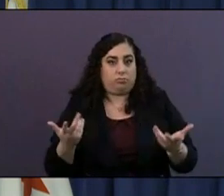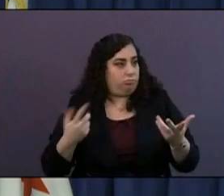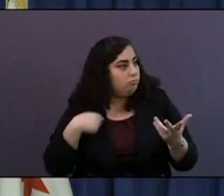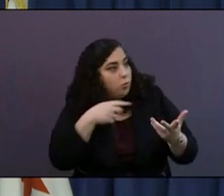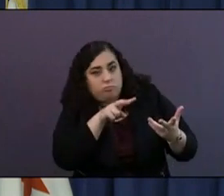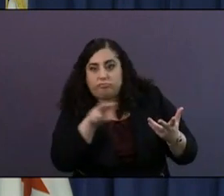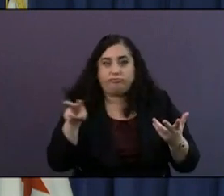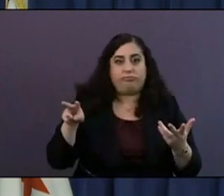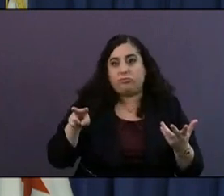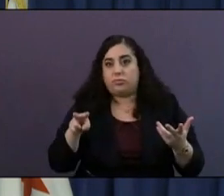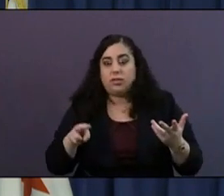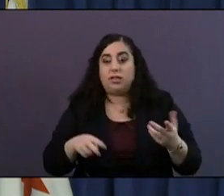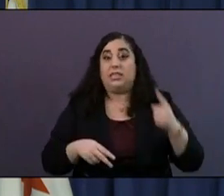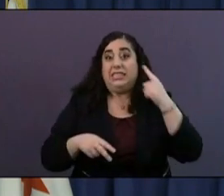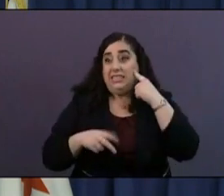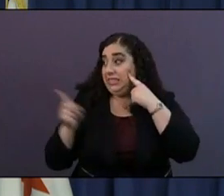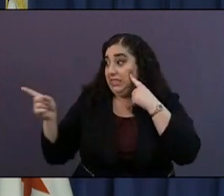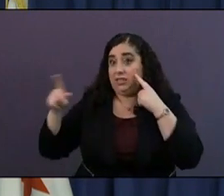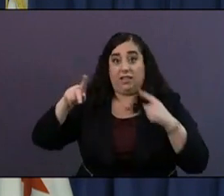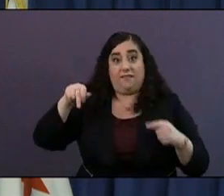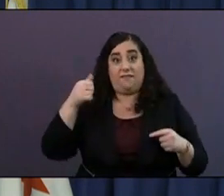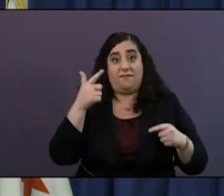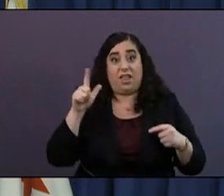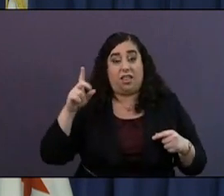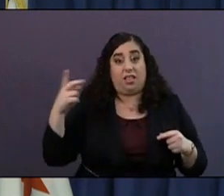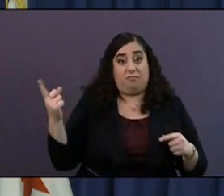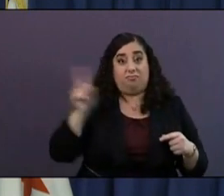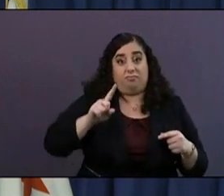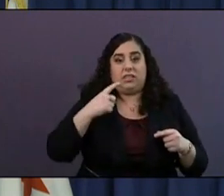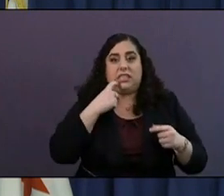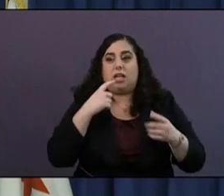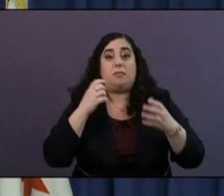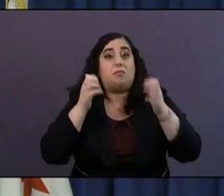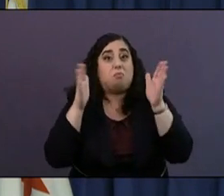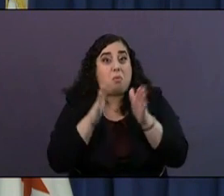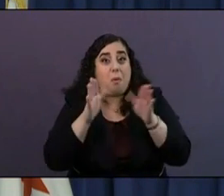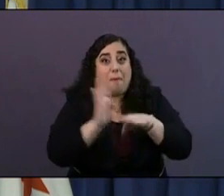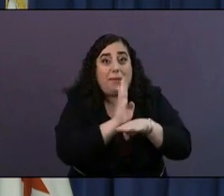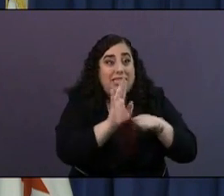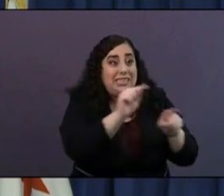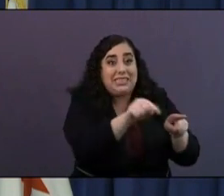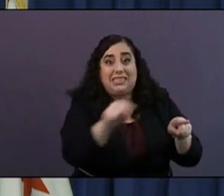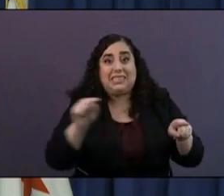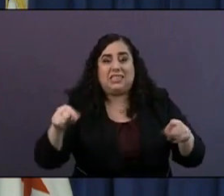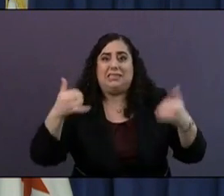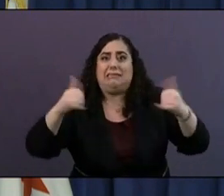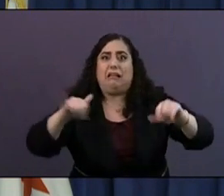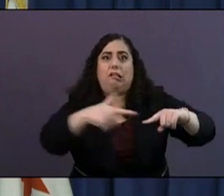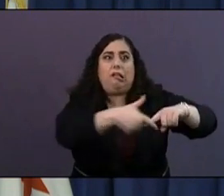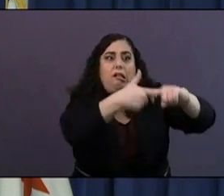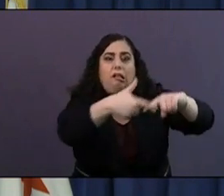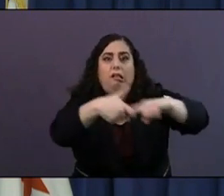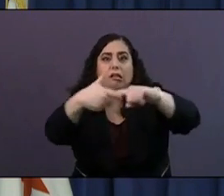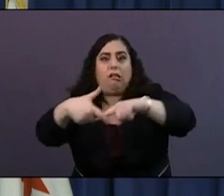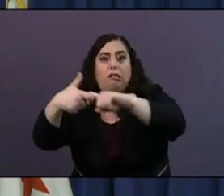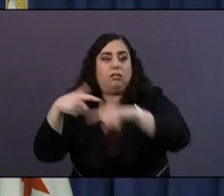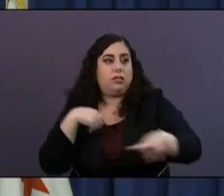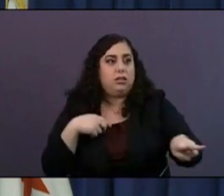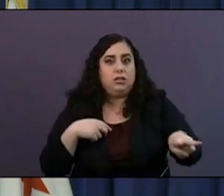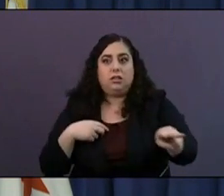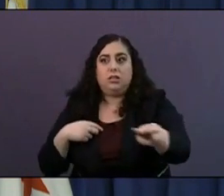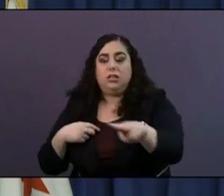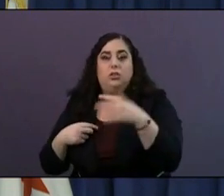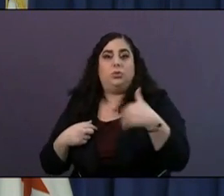just talking about, so many small businesses that aren't open yet that should have that ability if they meet these safety criteria. So that will